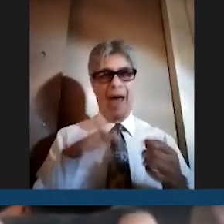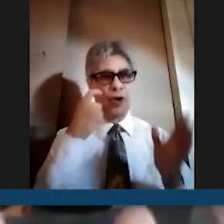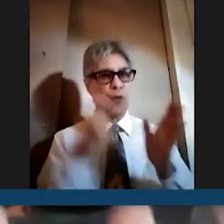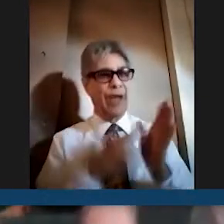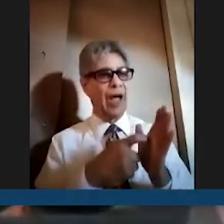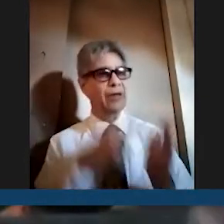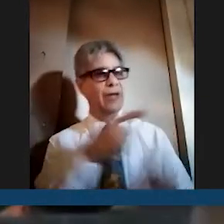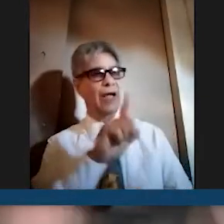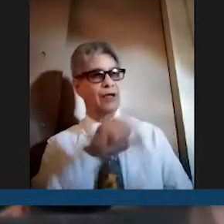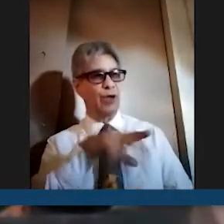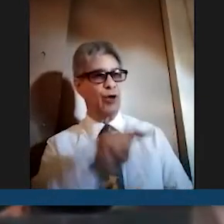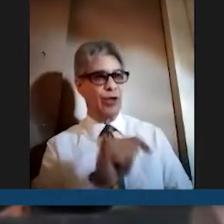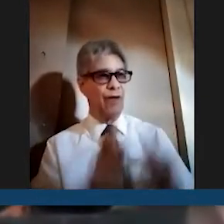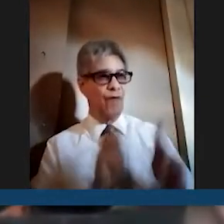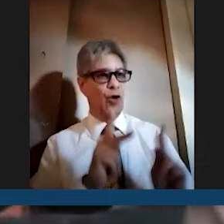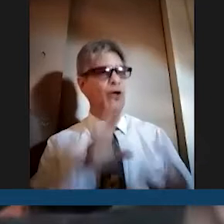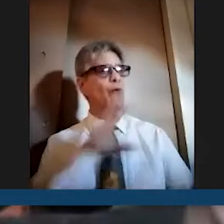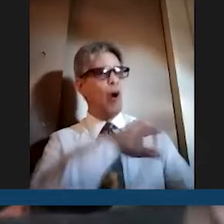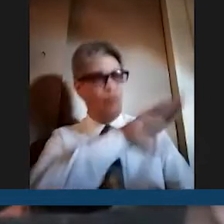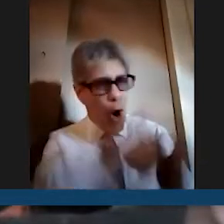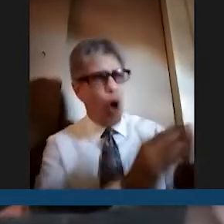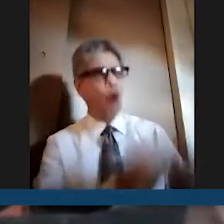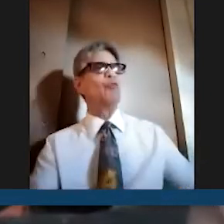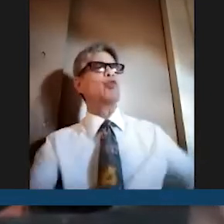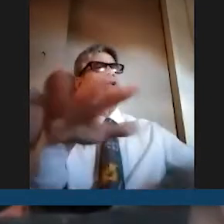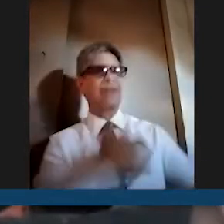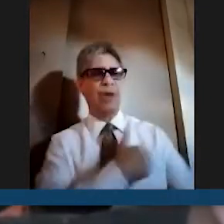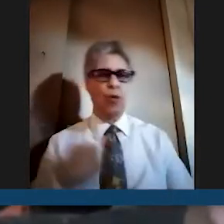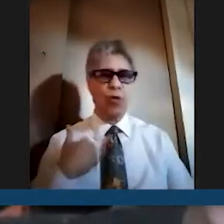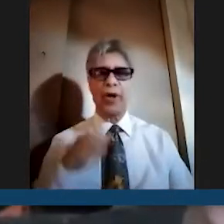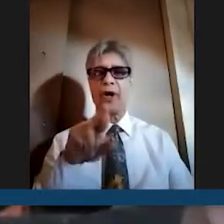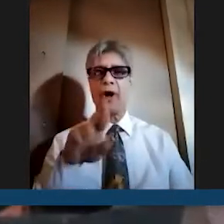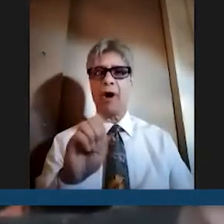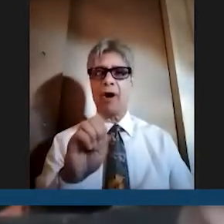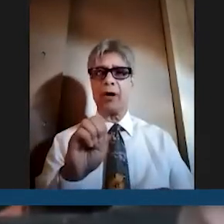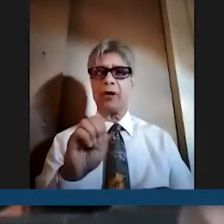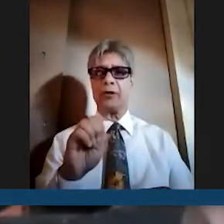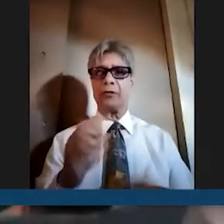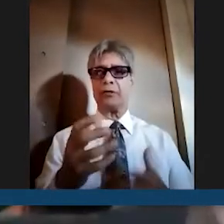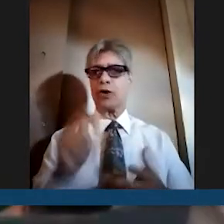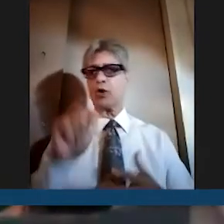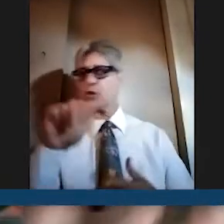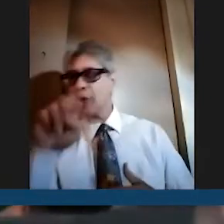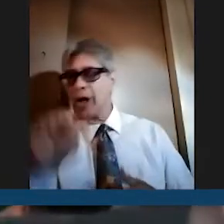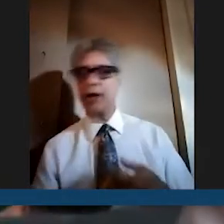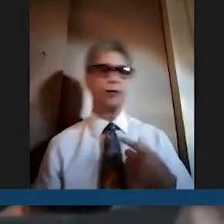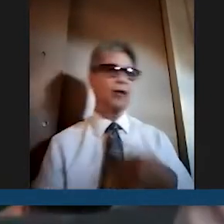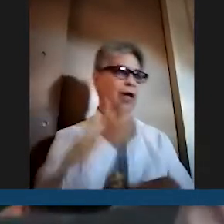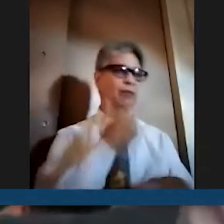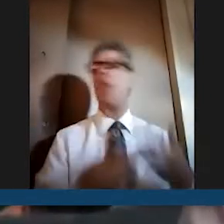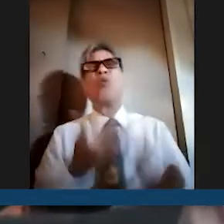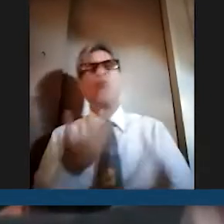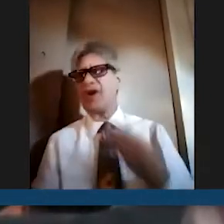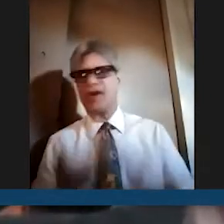LGBTQ folks are part of all communities, and that, we are, we're trans, we are, lesbians in Central Valley, whatever it may be,